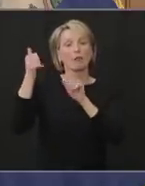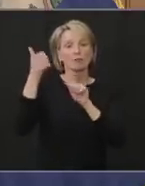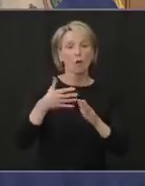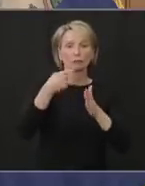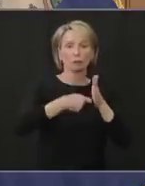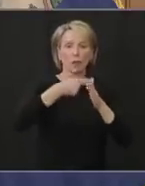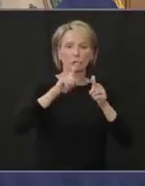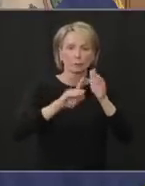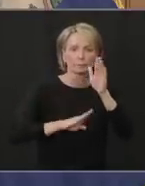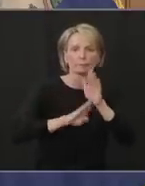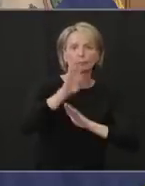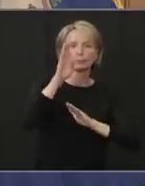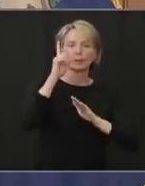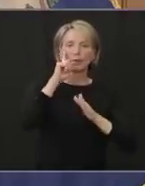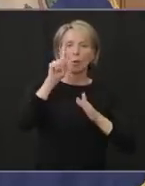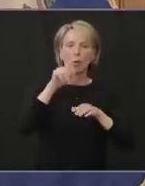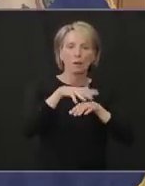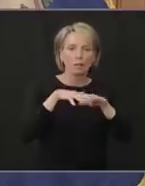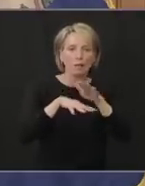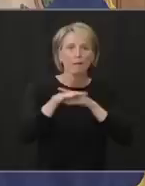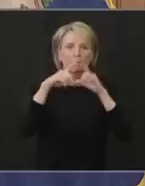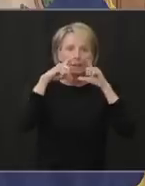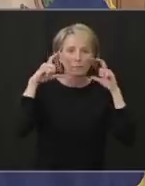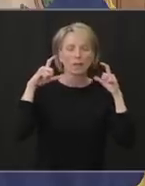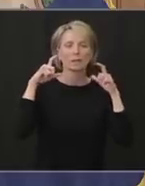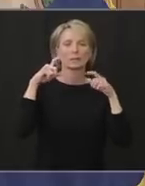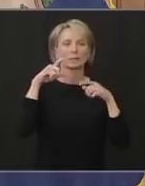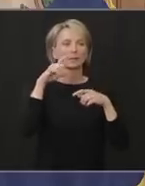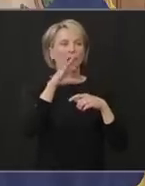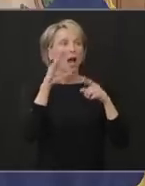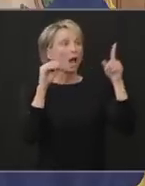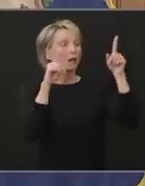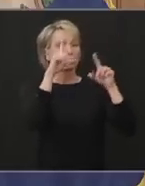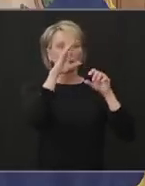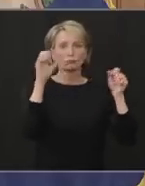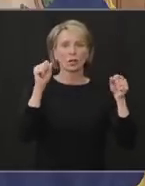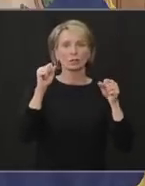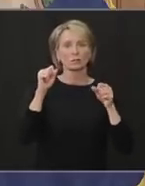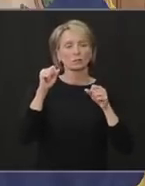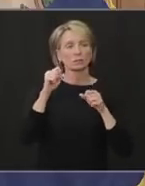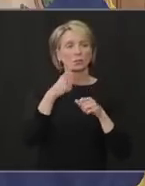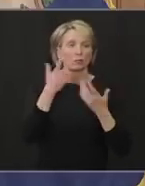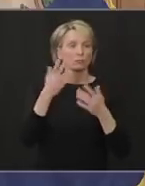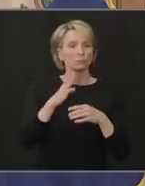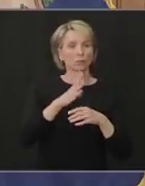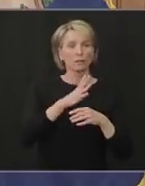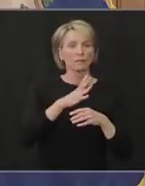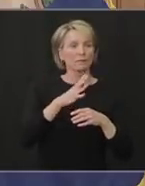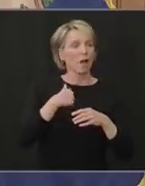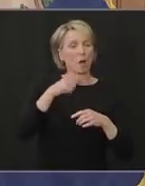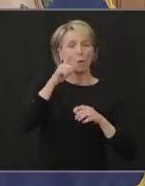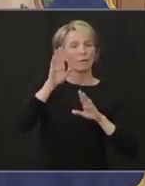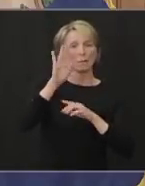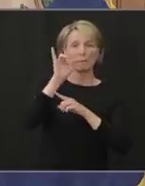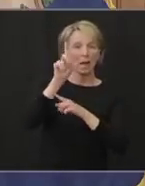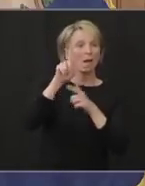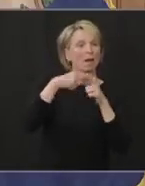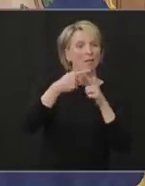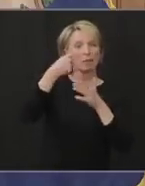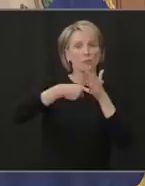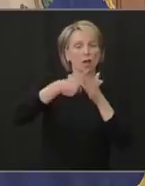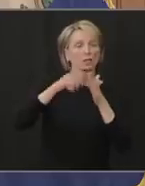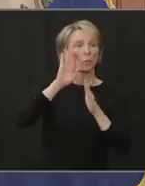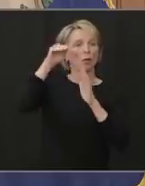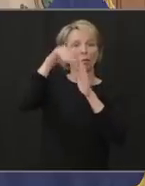government driving up the price even more, and the president jokes, well, then I won't bid on it. That'll bring the price back down